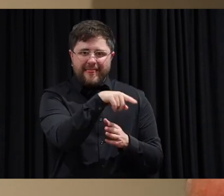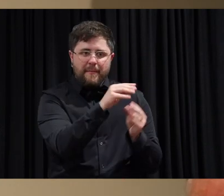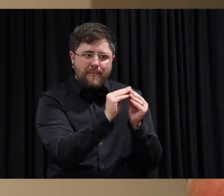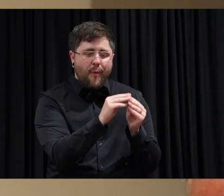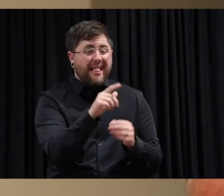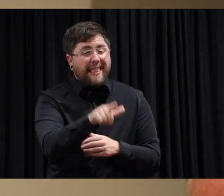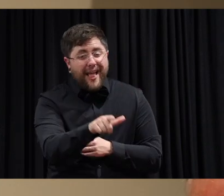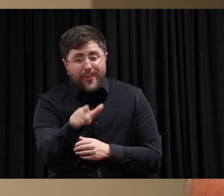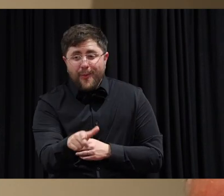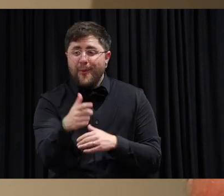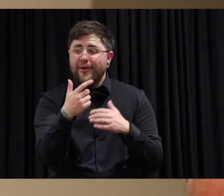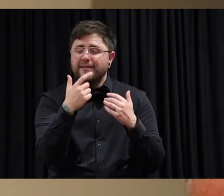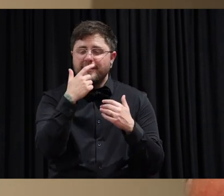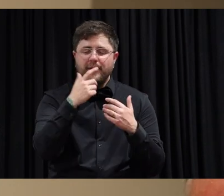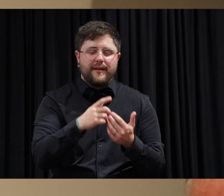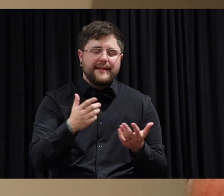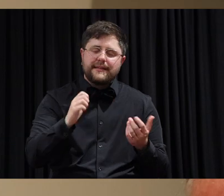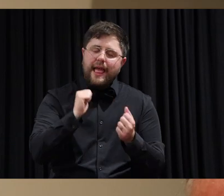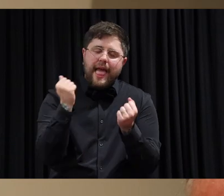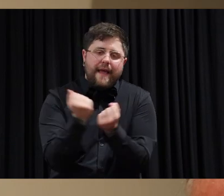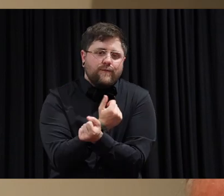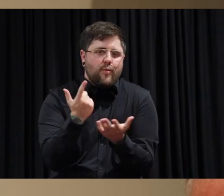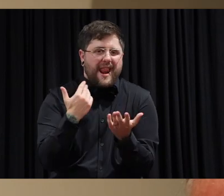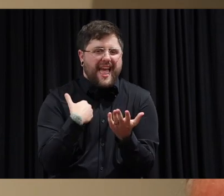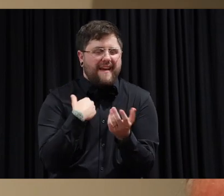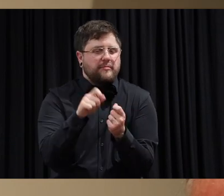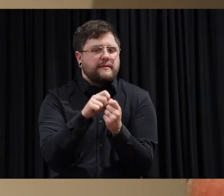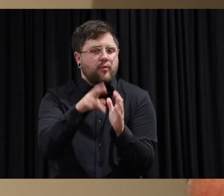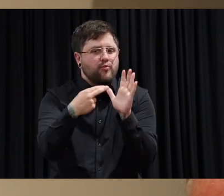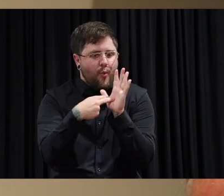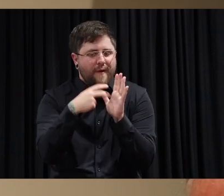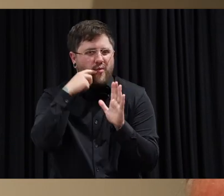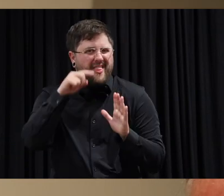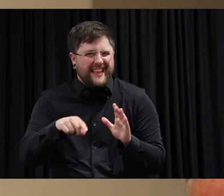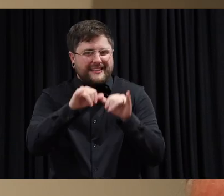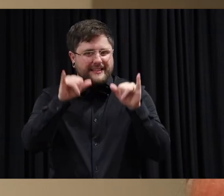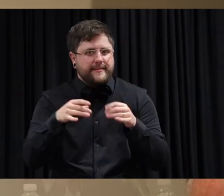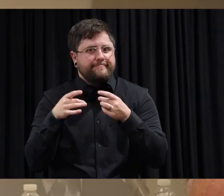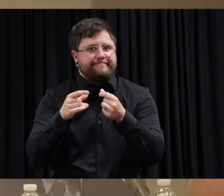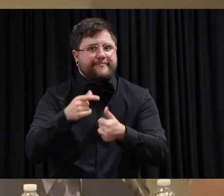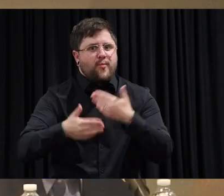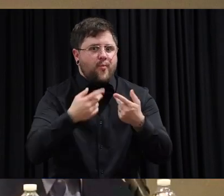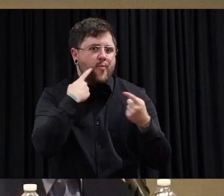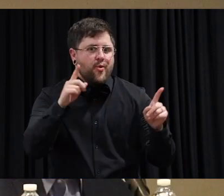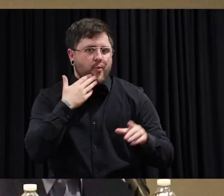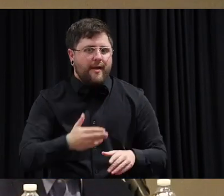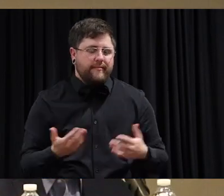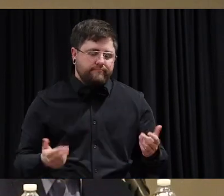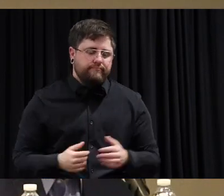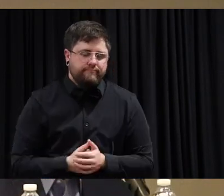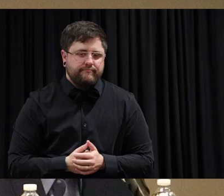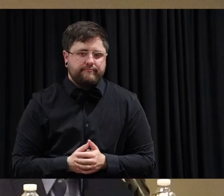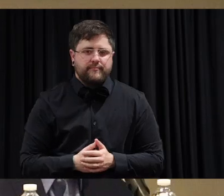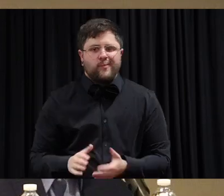the landlords, you know, really, you know, it's everybody has a role to play in order for the system to work properly. Has to be together.